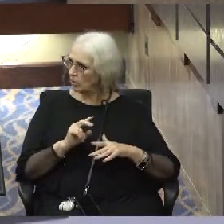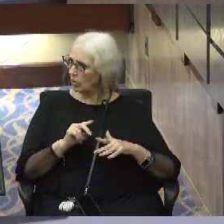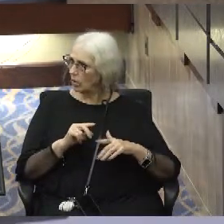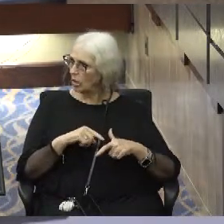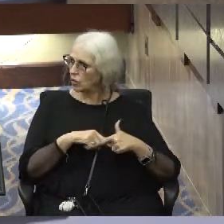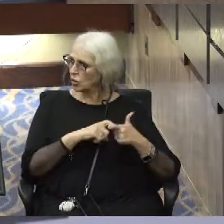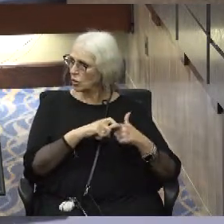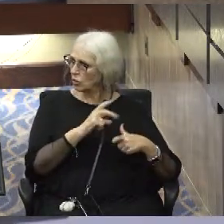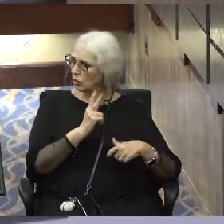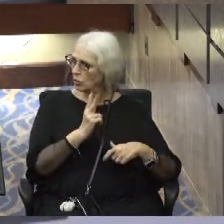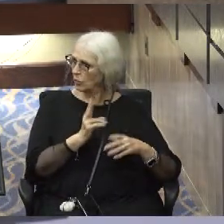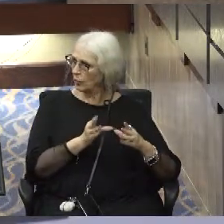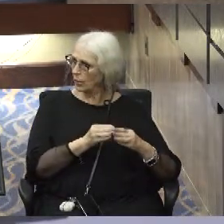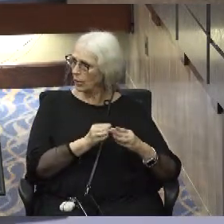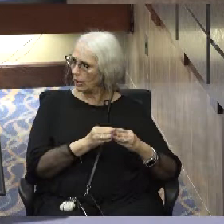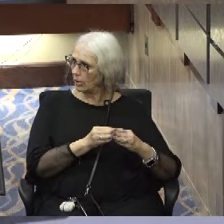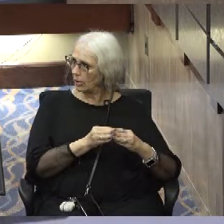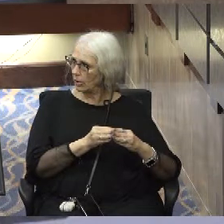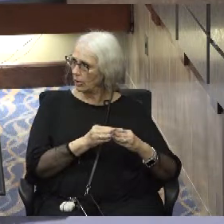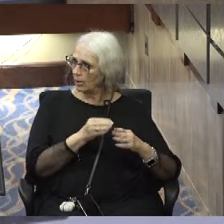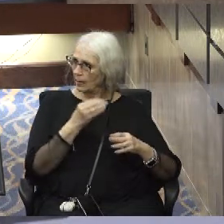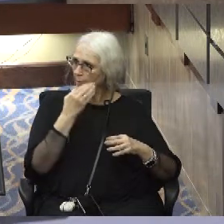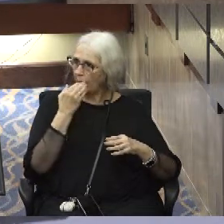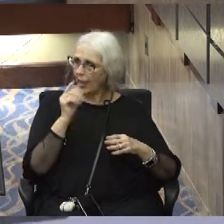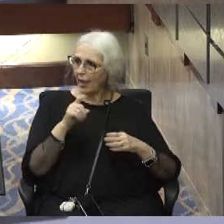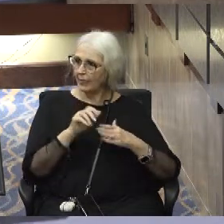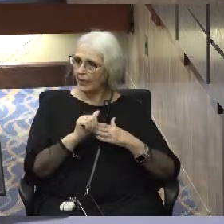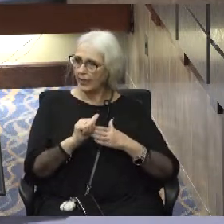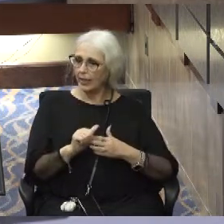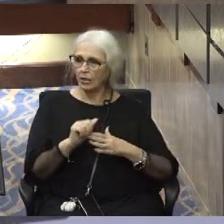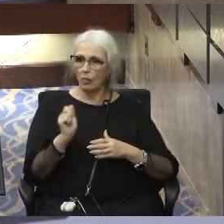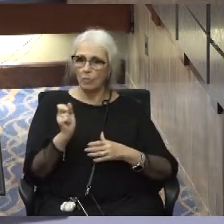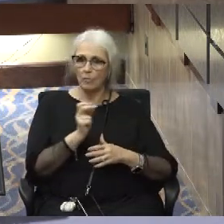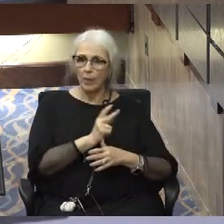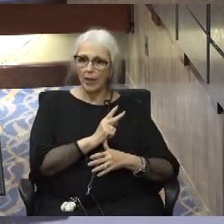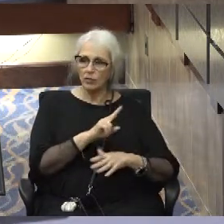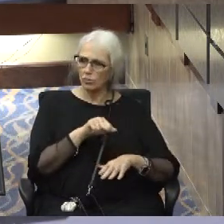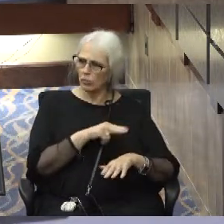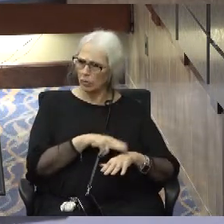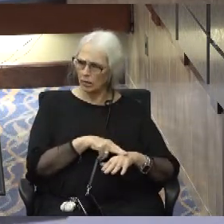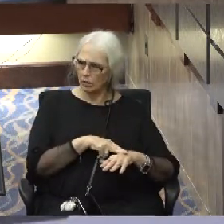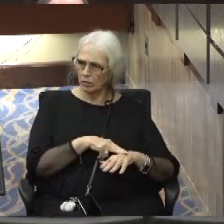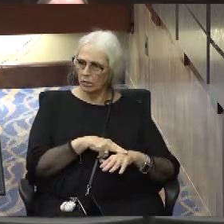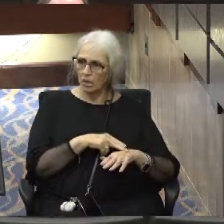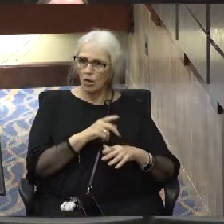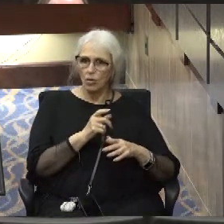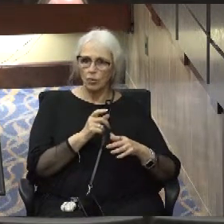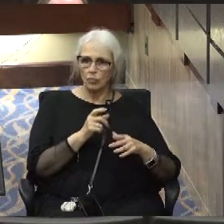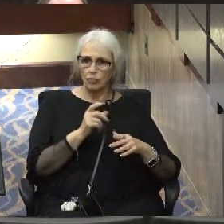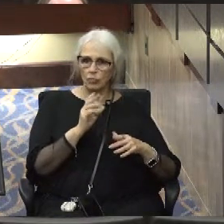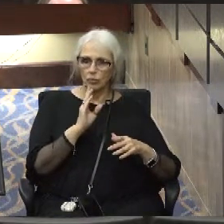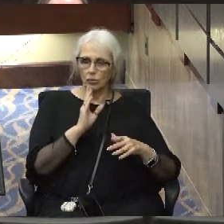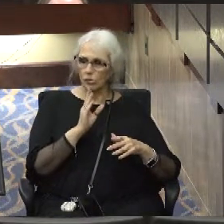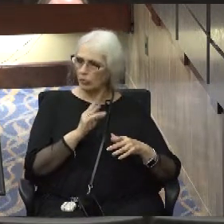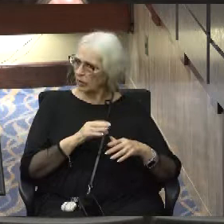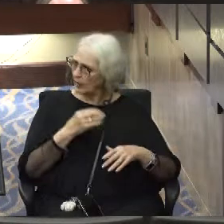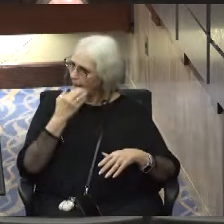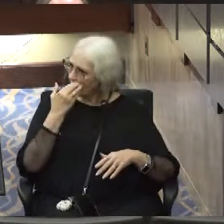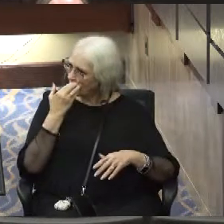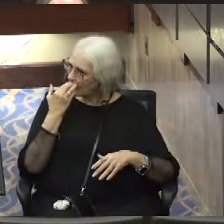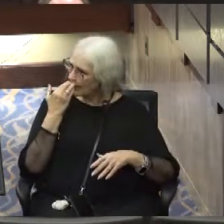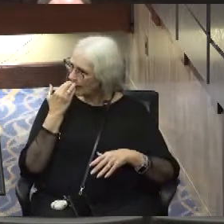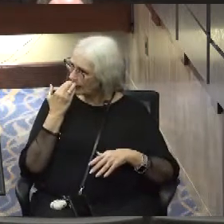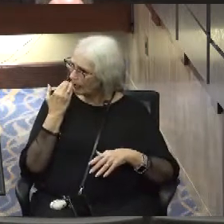p.m. You'll have to leave executive session to go back into regular session. Okay. We will adjourn executive session and reconvene regular